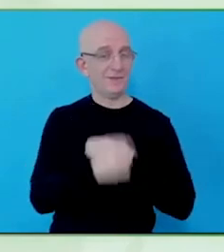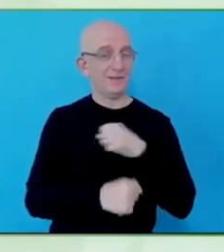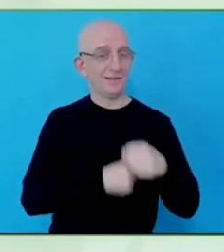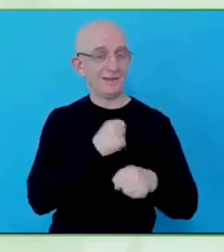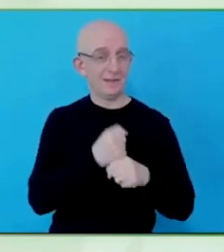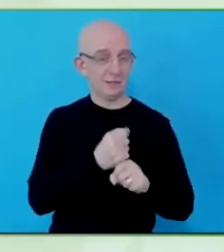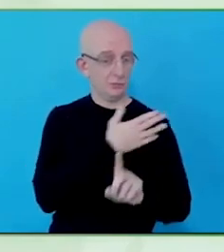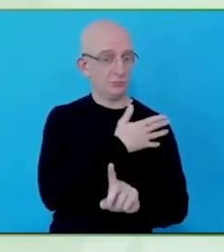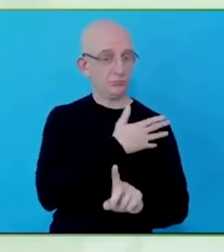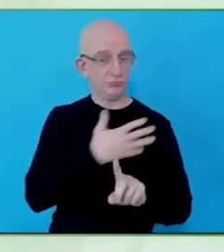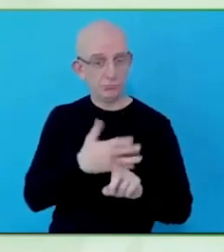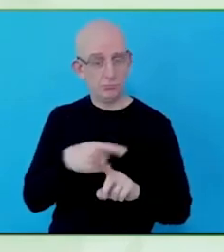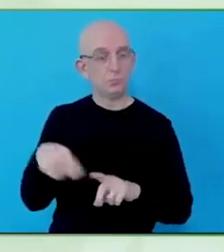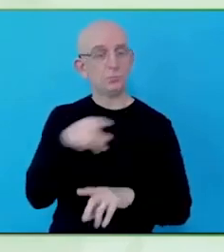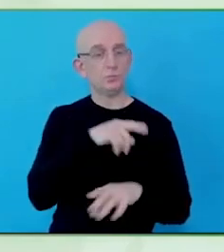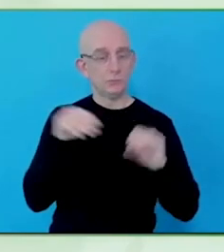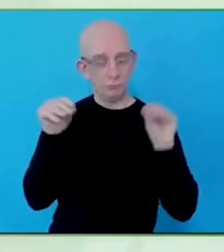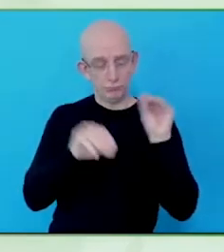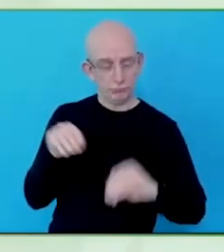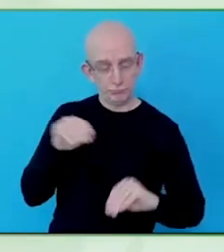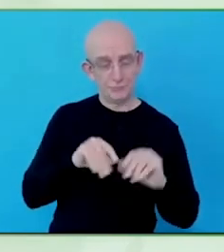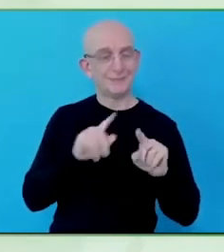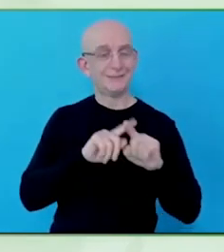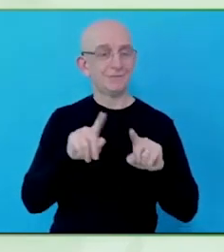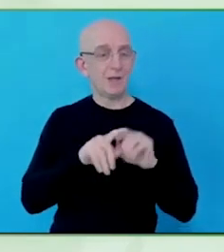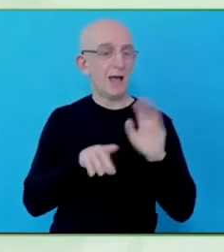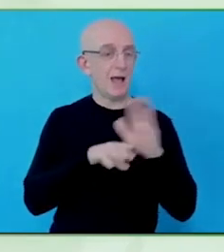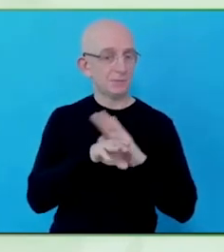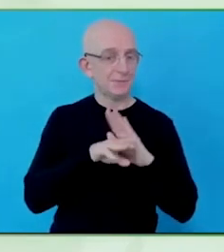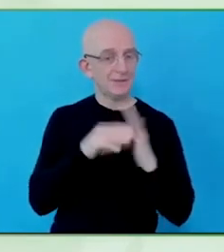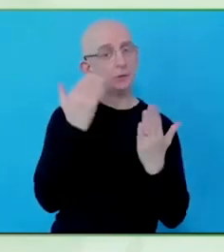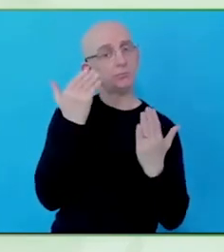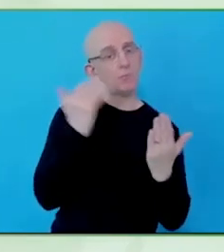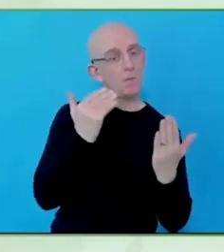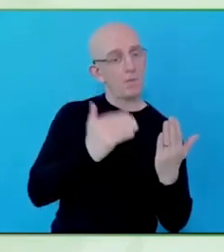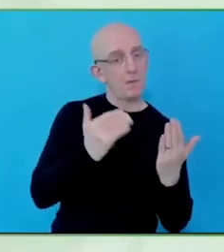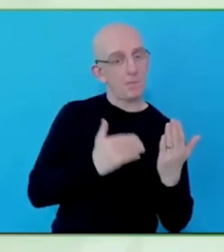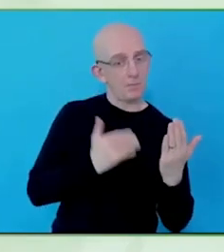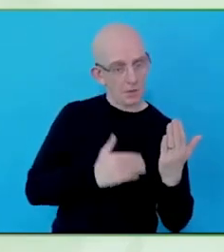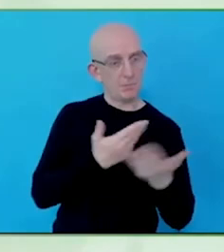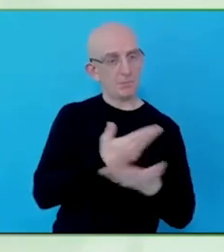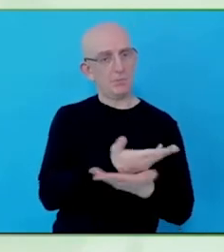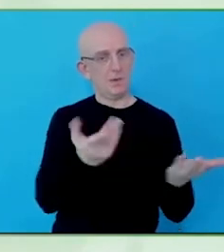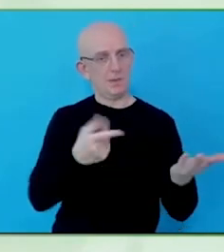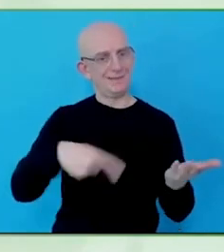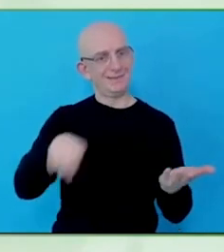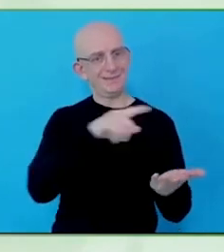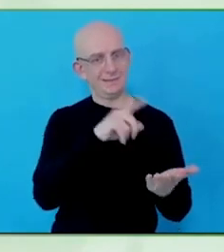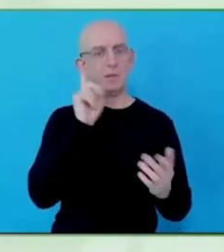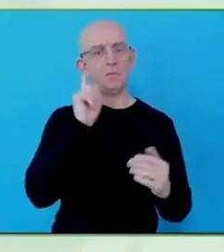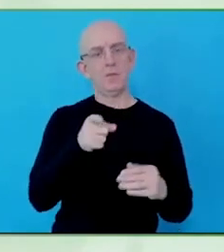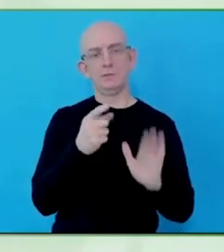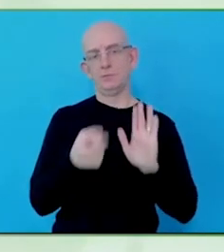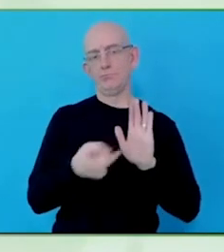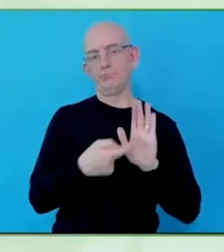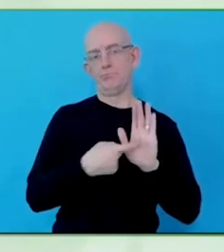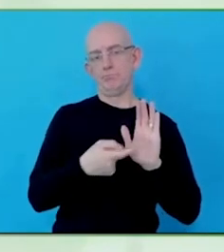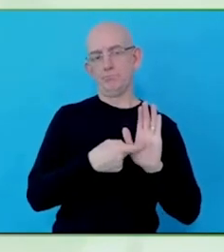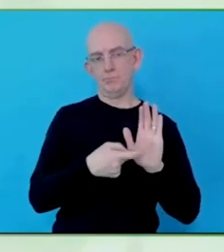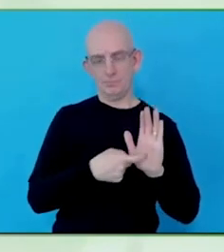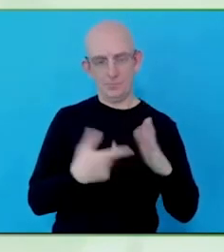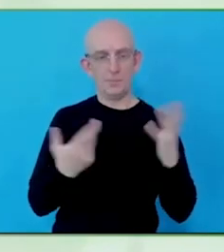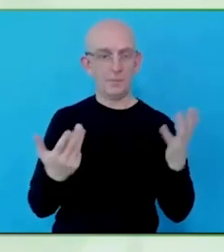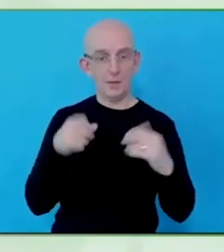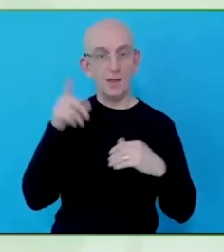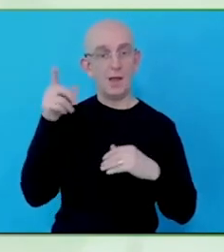the large majority of the end consumer didn't know about it. So in terms of who was first, who really gave